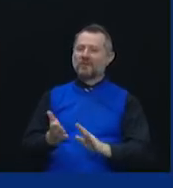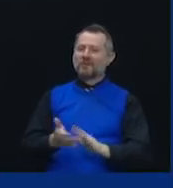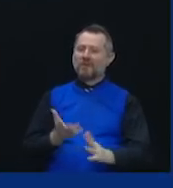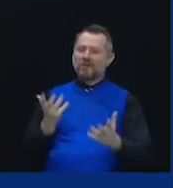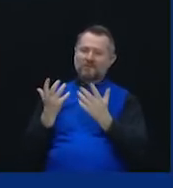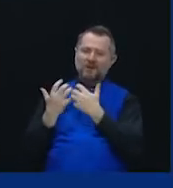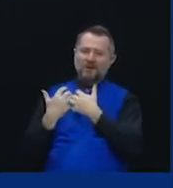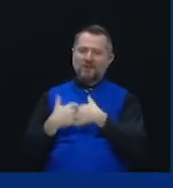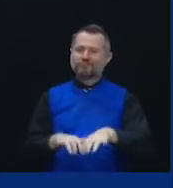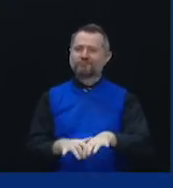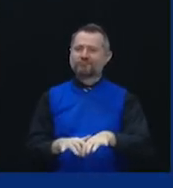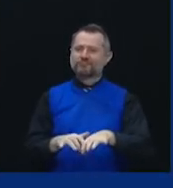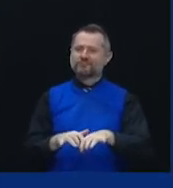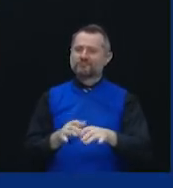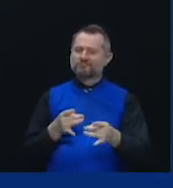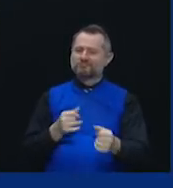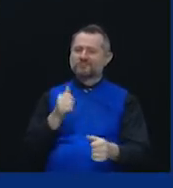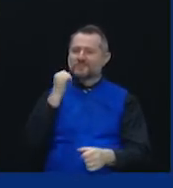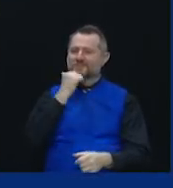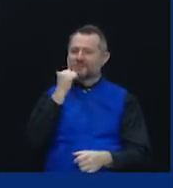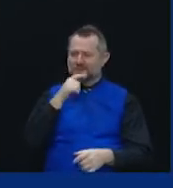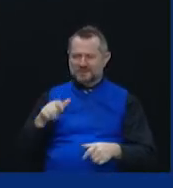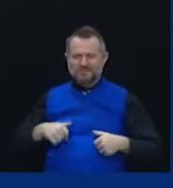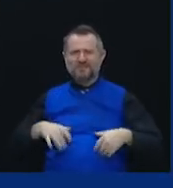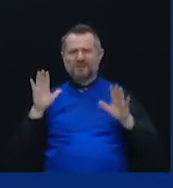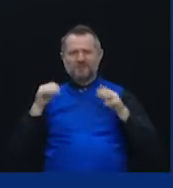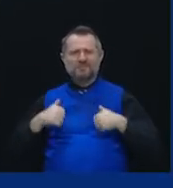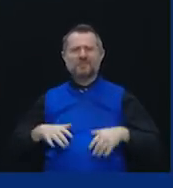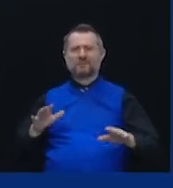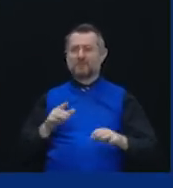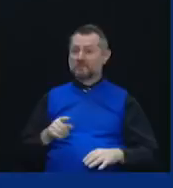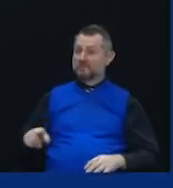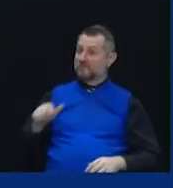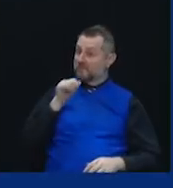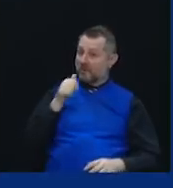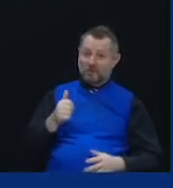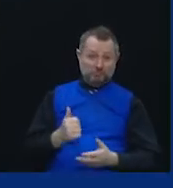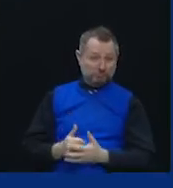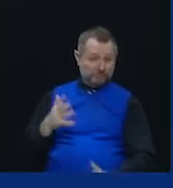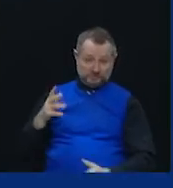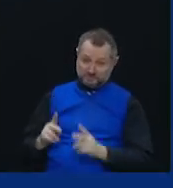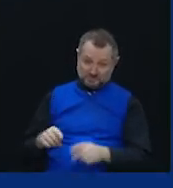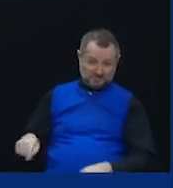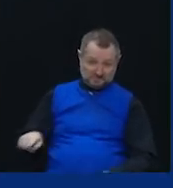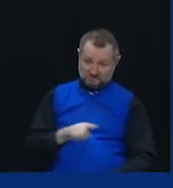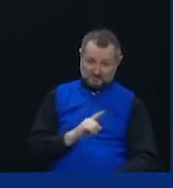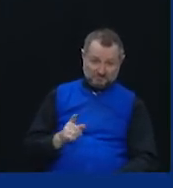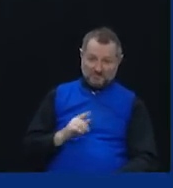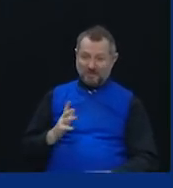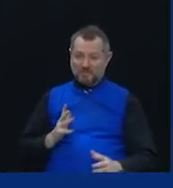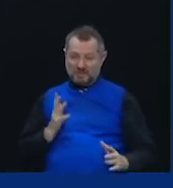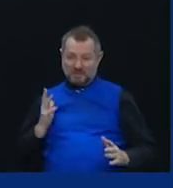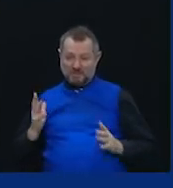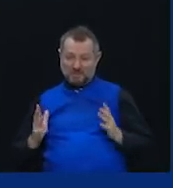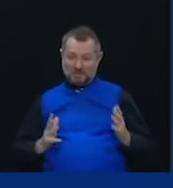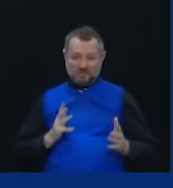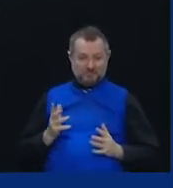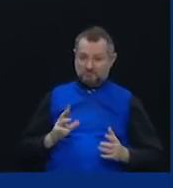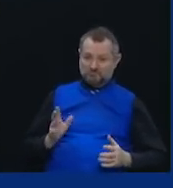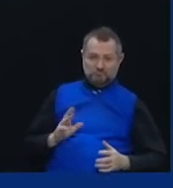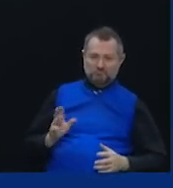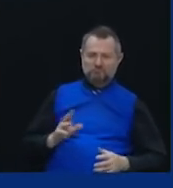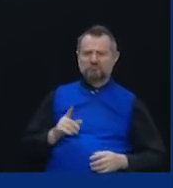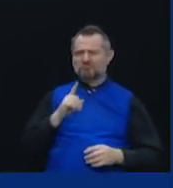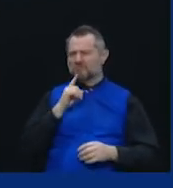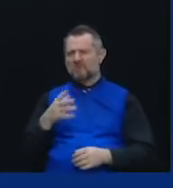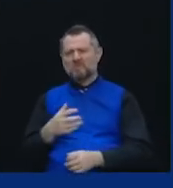themselves every day. They're not the richest, they're not the fanciest, they're not the most